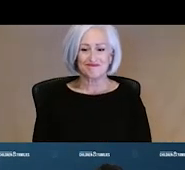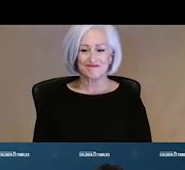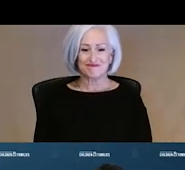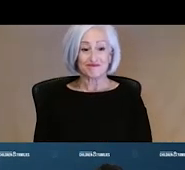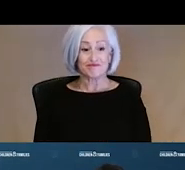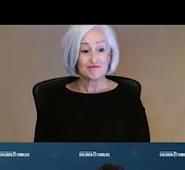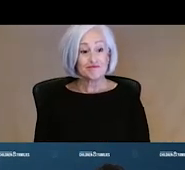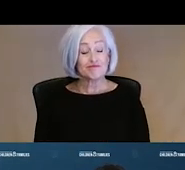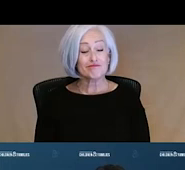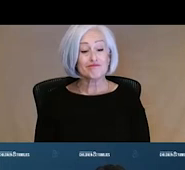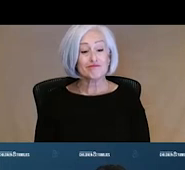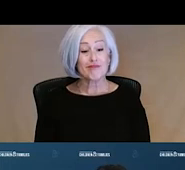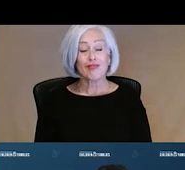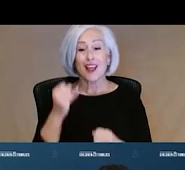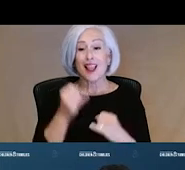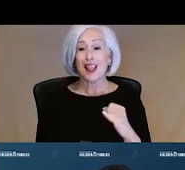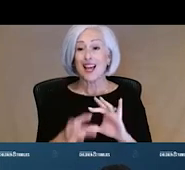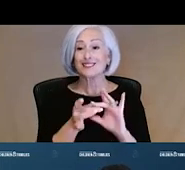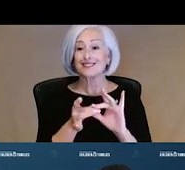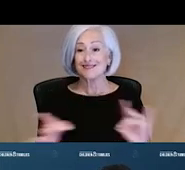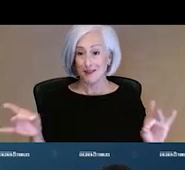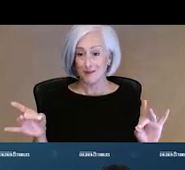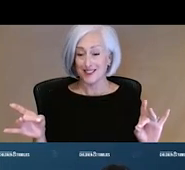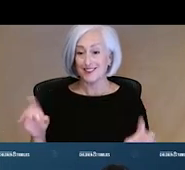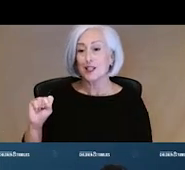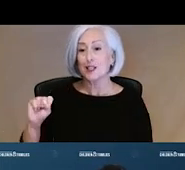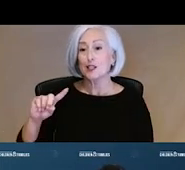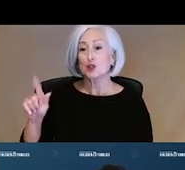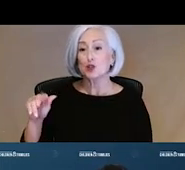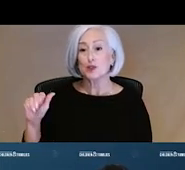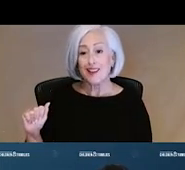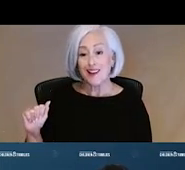And on a final note, as Suzanne and I, who are former advocates,